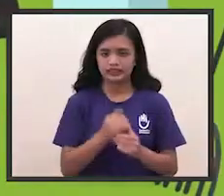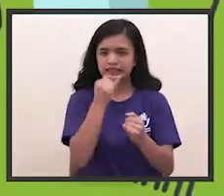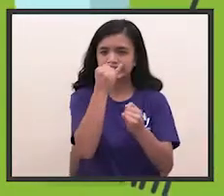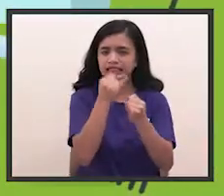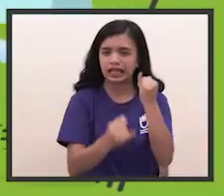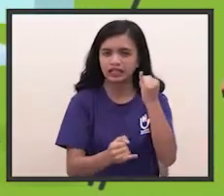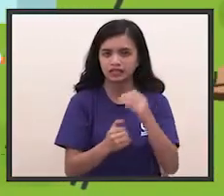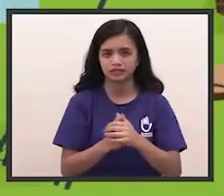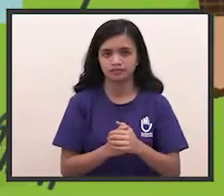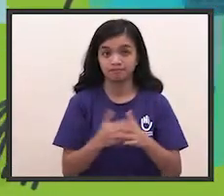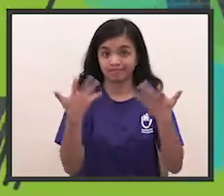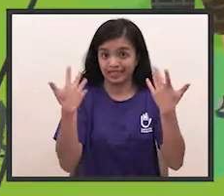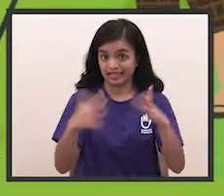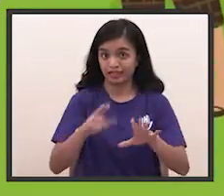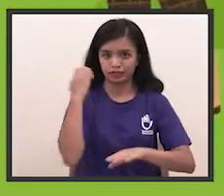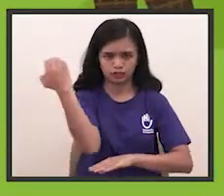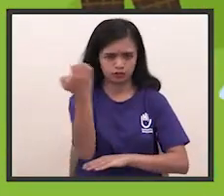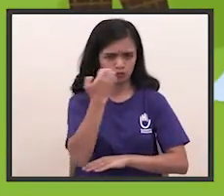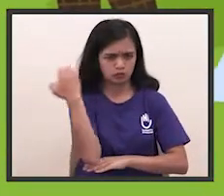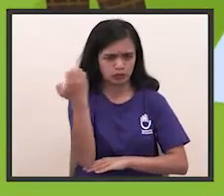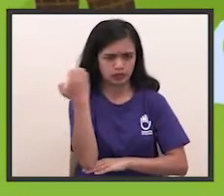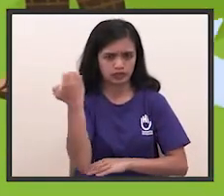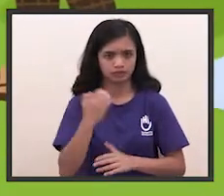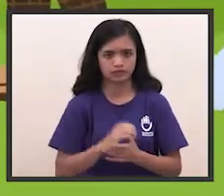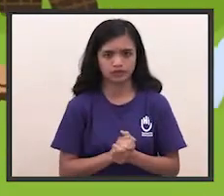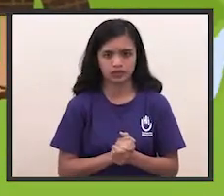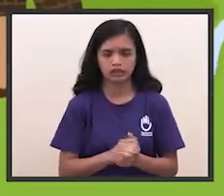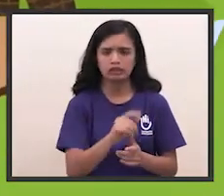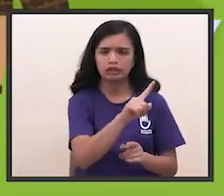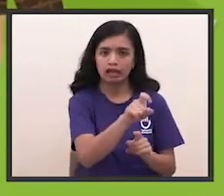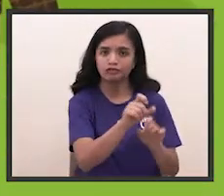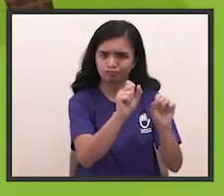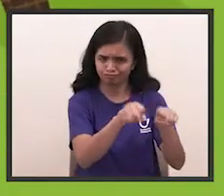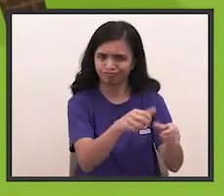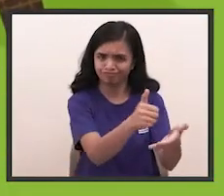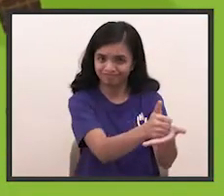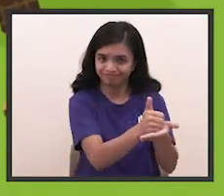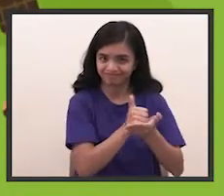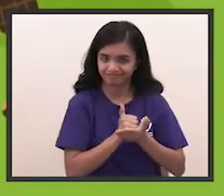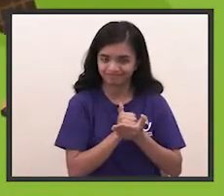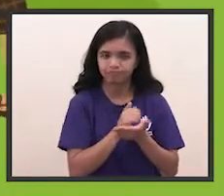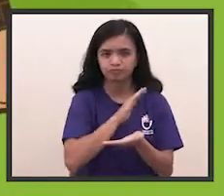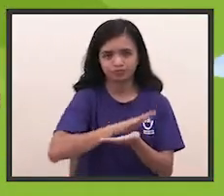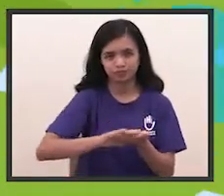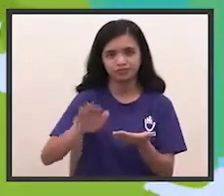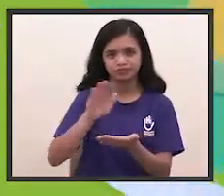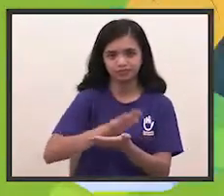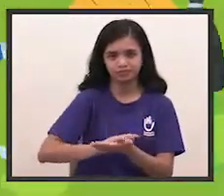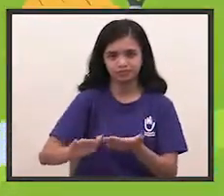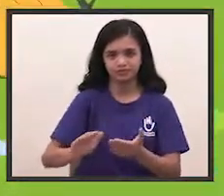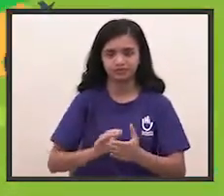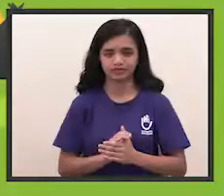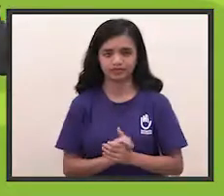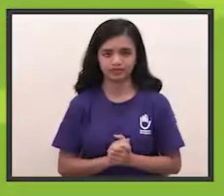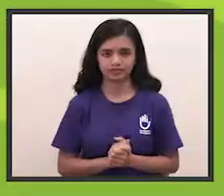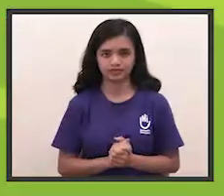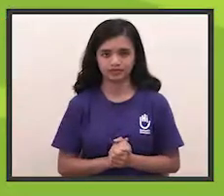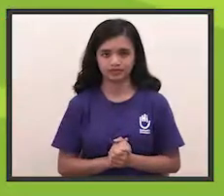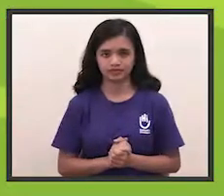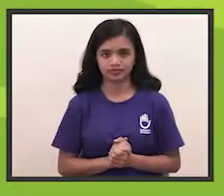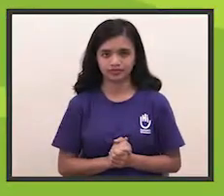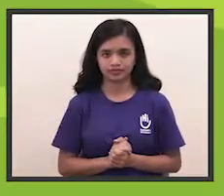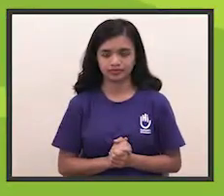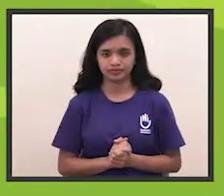Lastly, after an emergency, ask the children for help or assistance in cleaning their